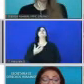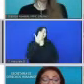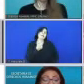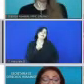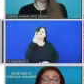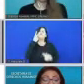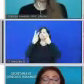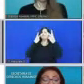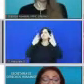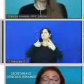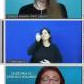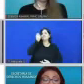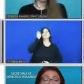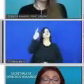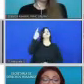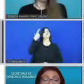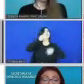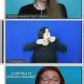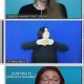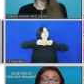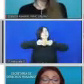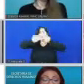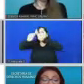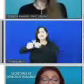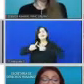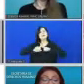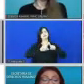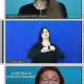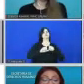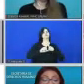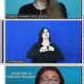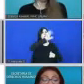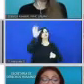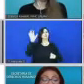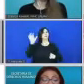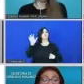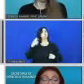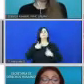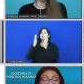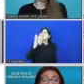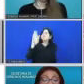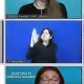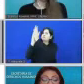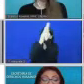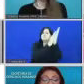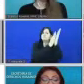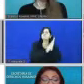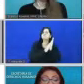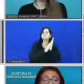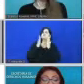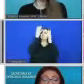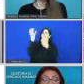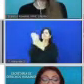there? How do we keep on having the dialogue? How do we keep on insisting on